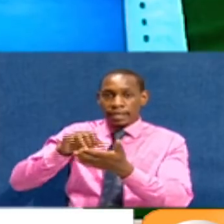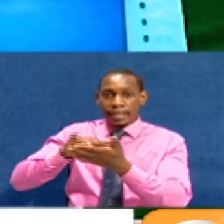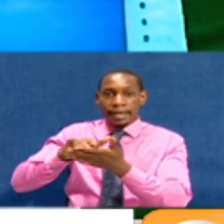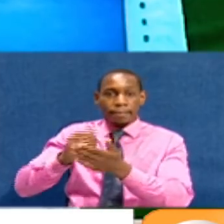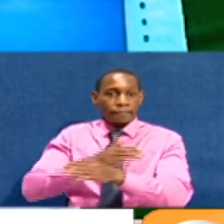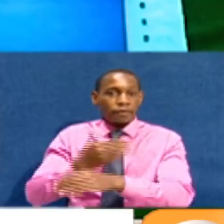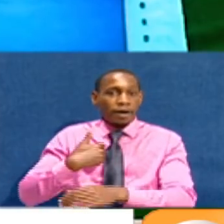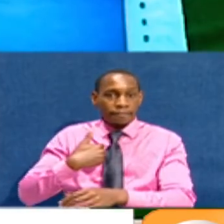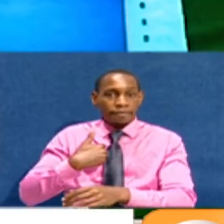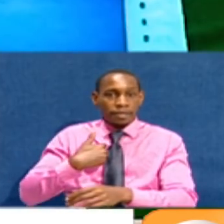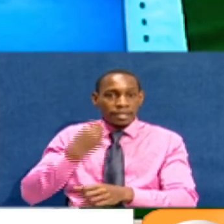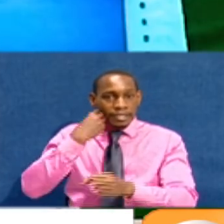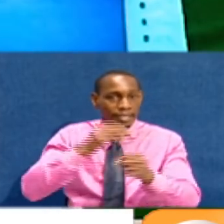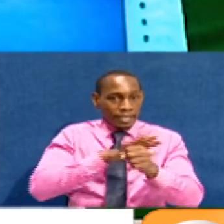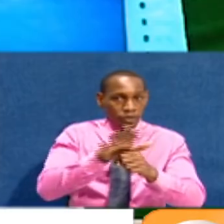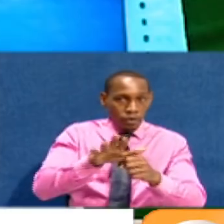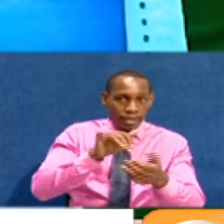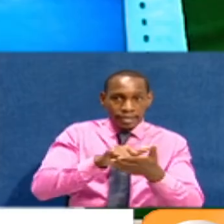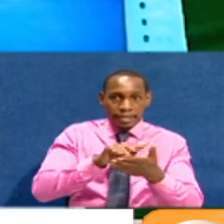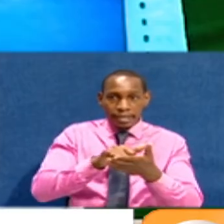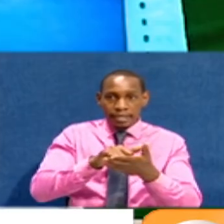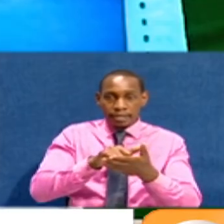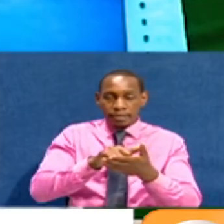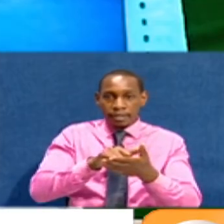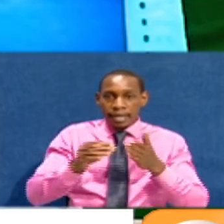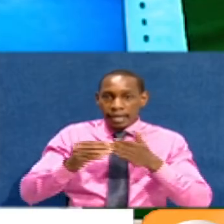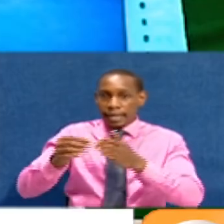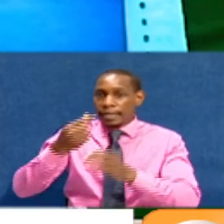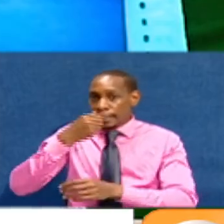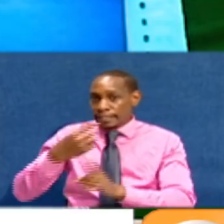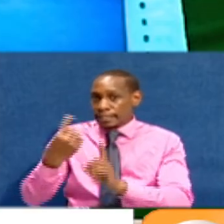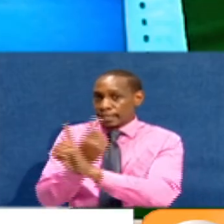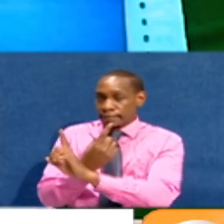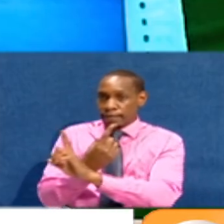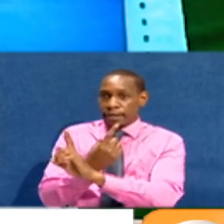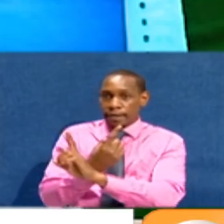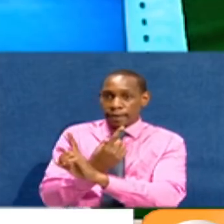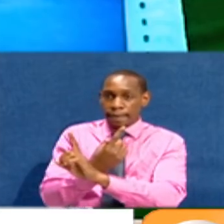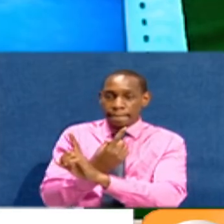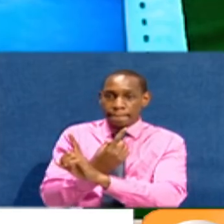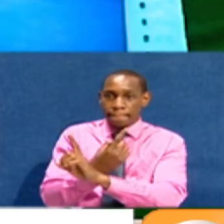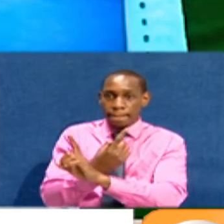about COVID-19, taking his country in a different direction in terms of